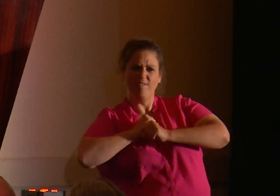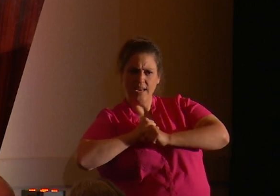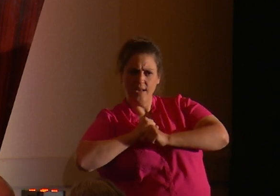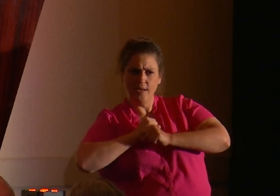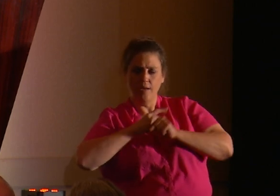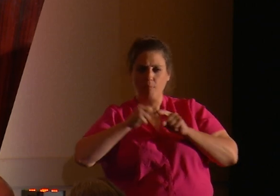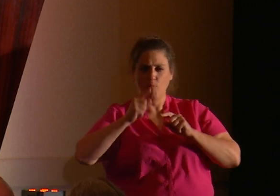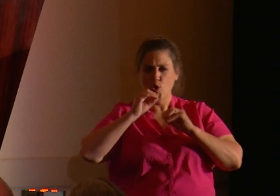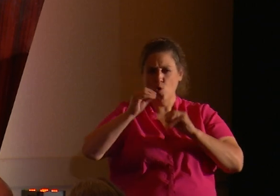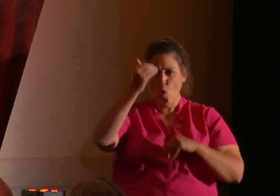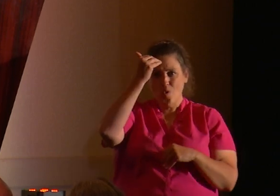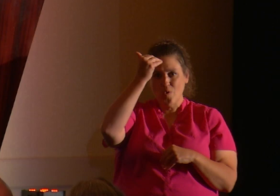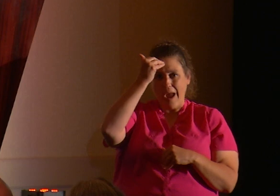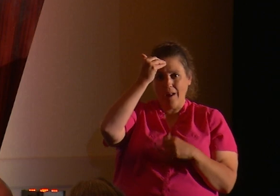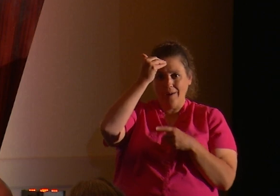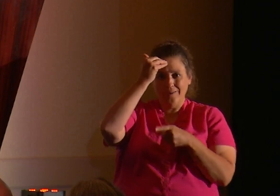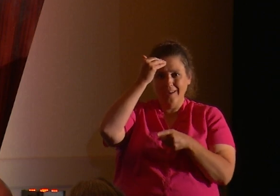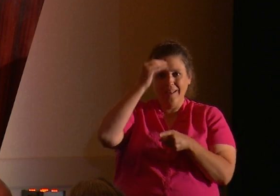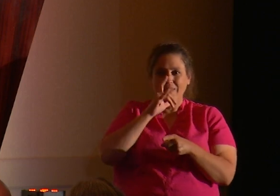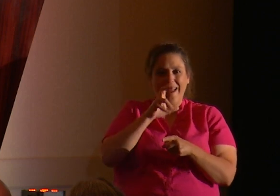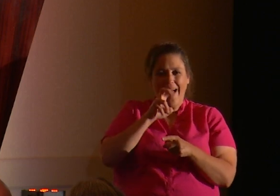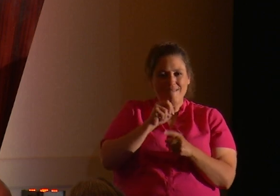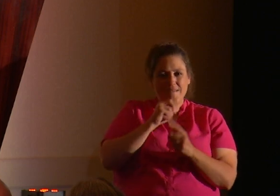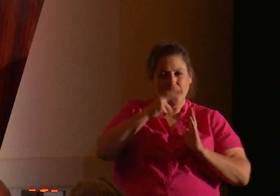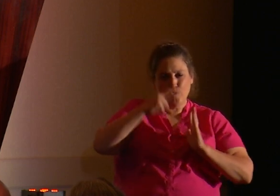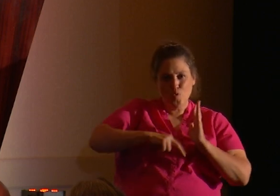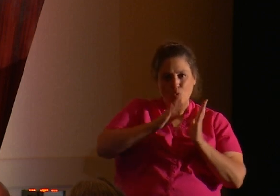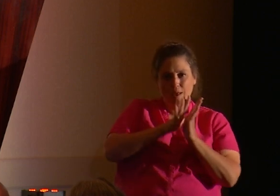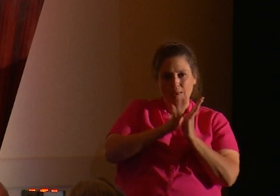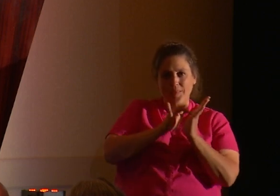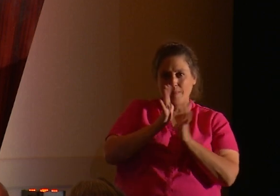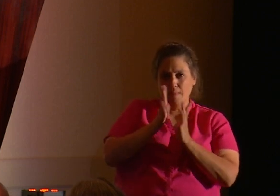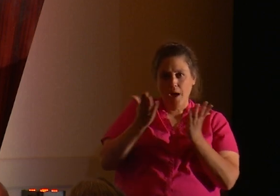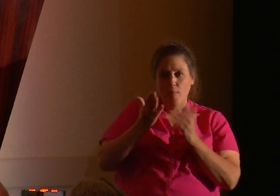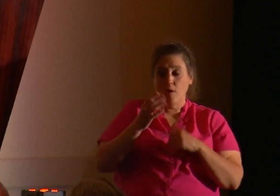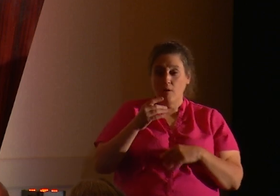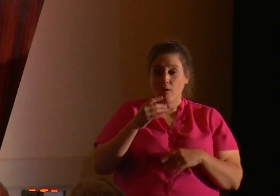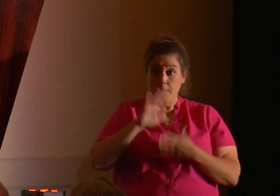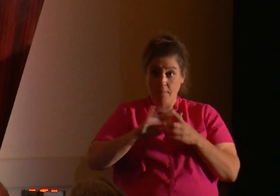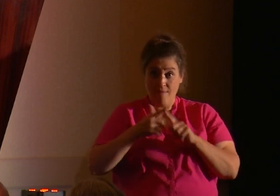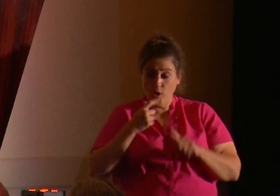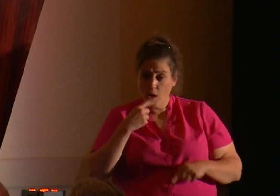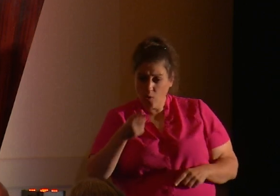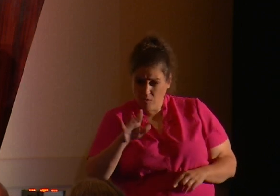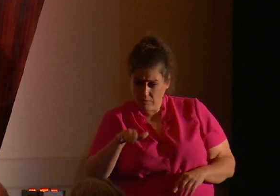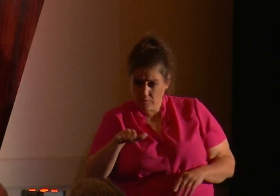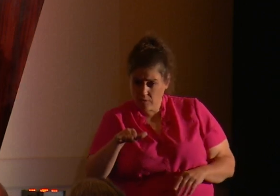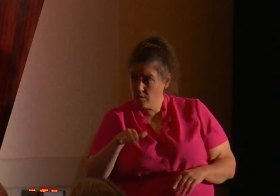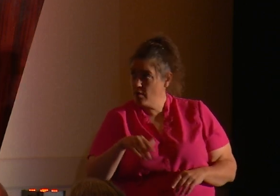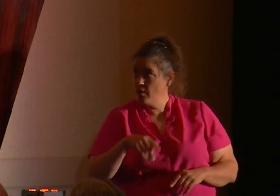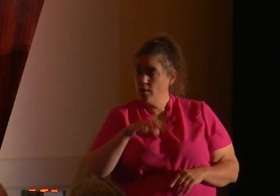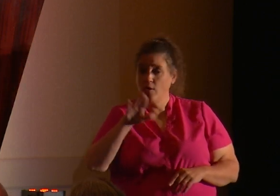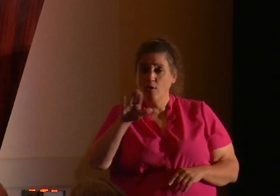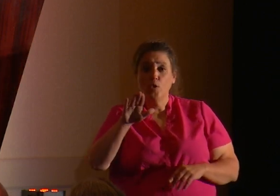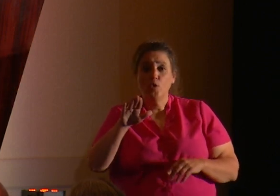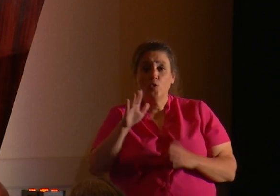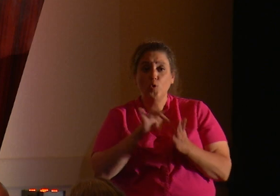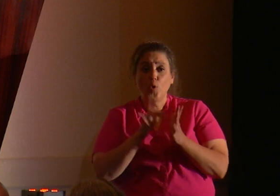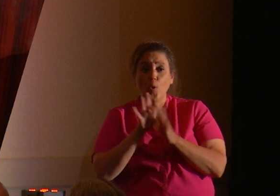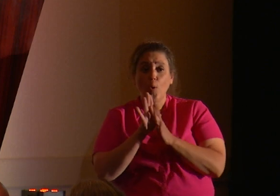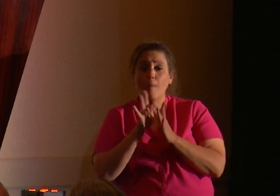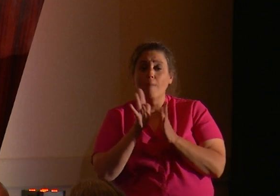any knowledge of what... They haven't even read the Bible. Like my friend, I told him, I said, dude, do you have more dust on your Bible than on the